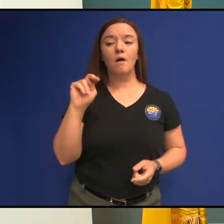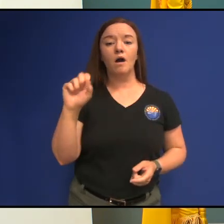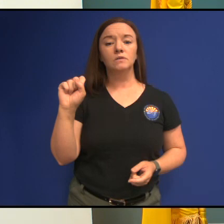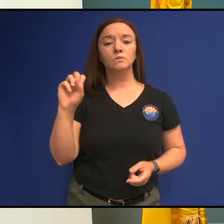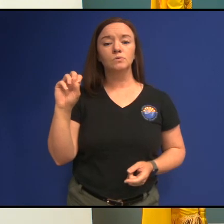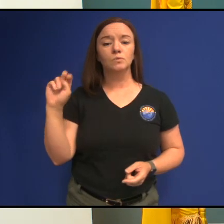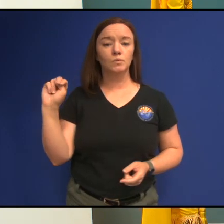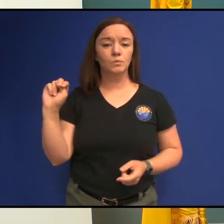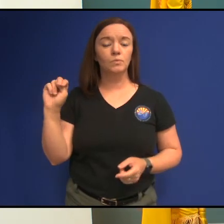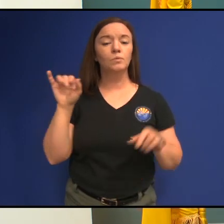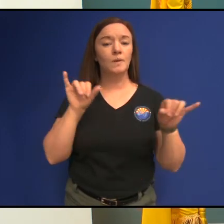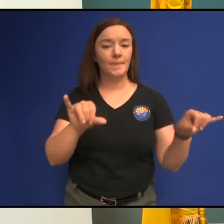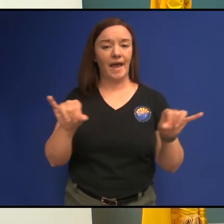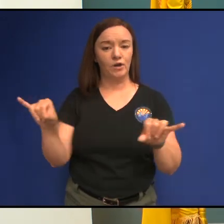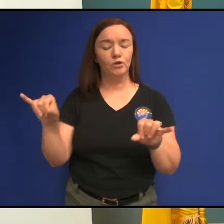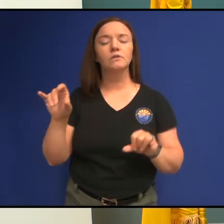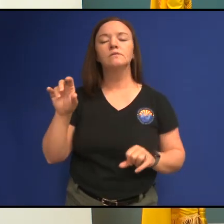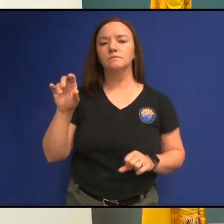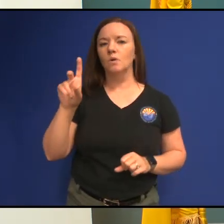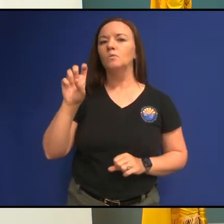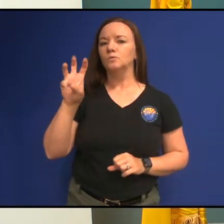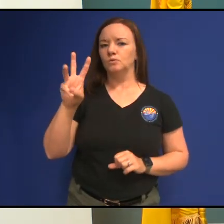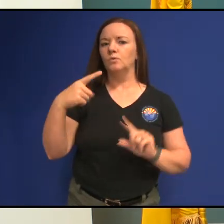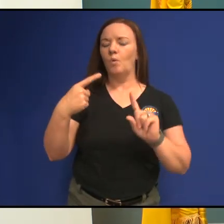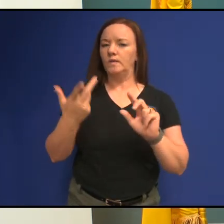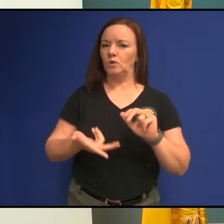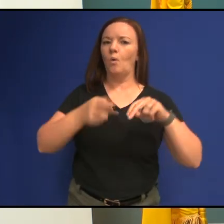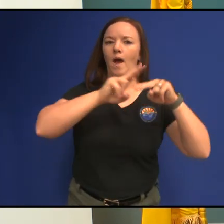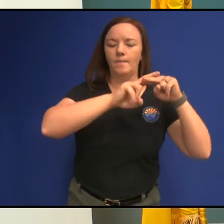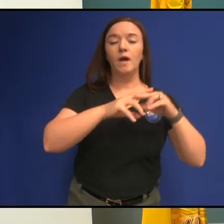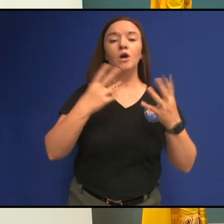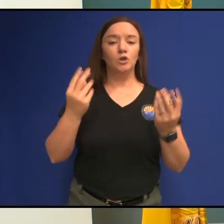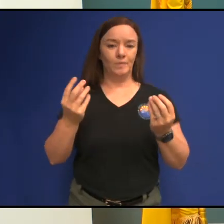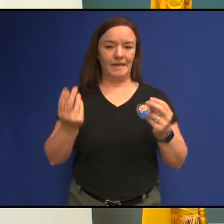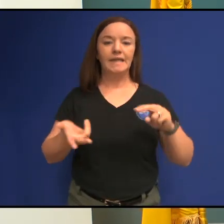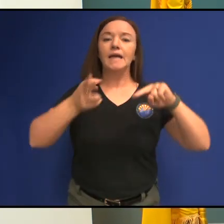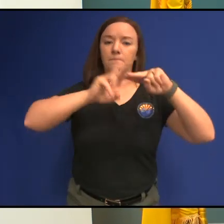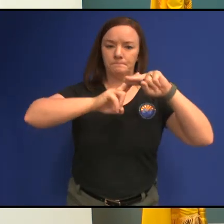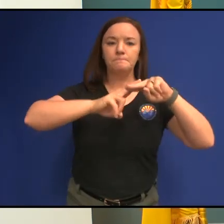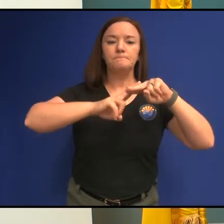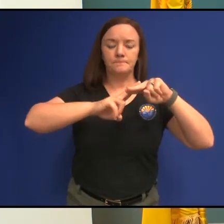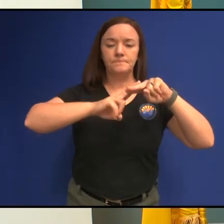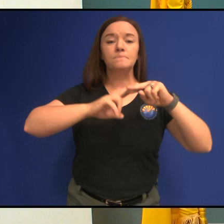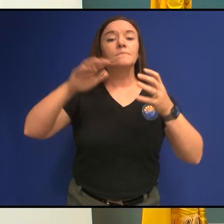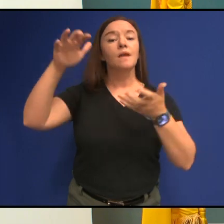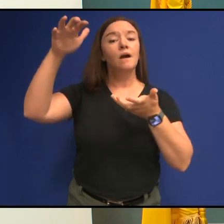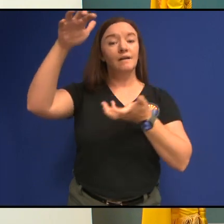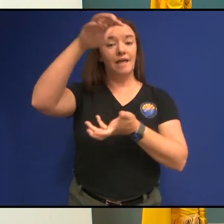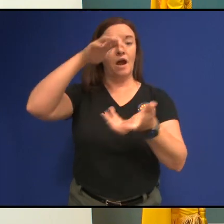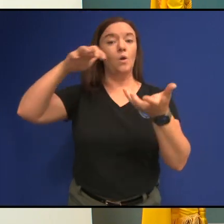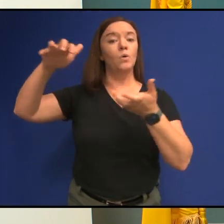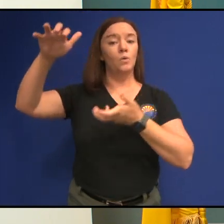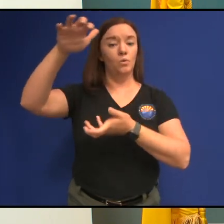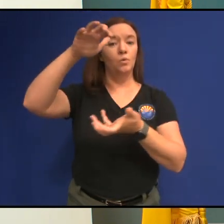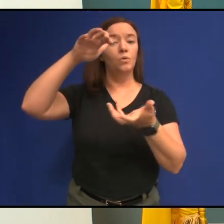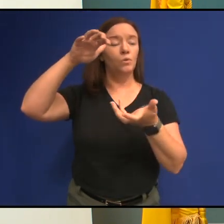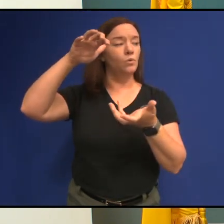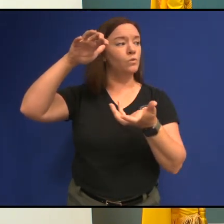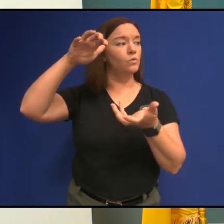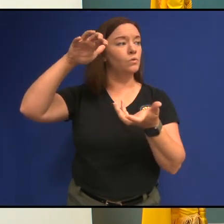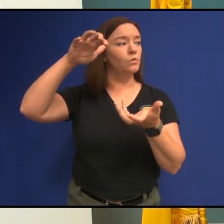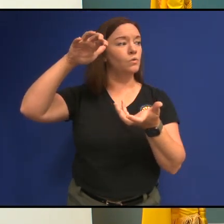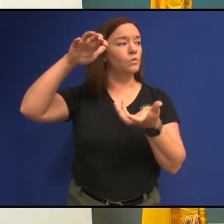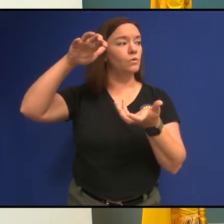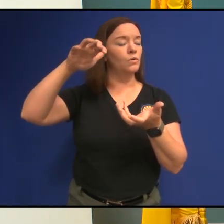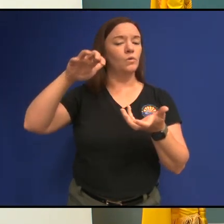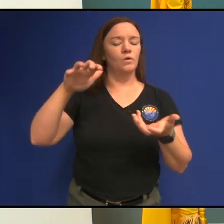you'll see dew points go up, relative humidity goes up, cloud cover all through late